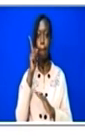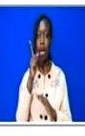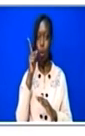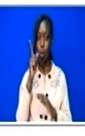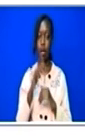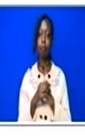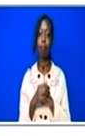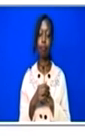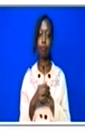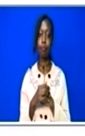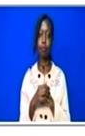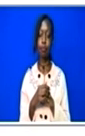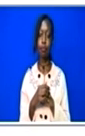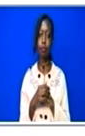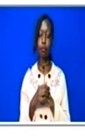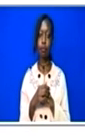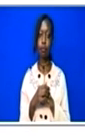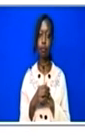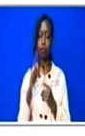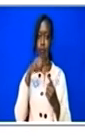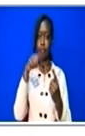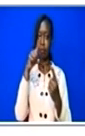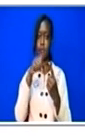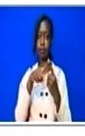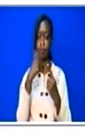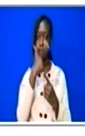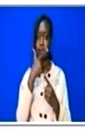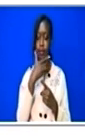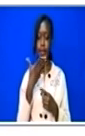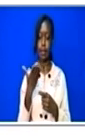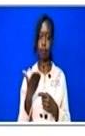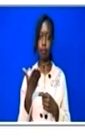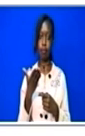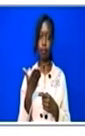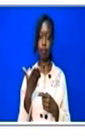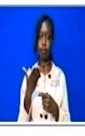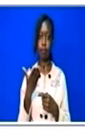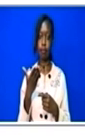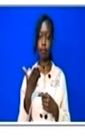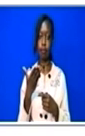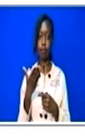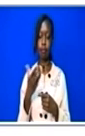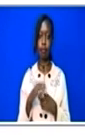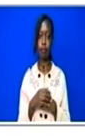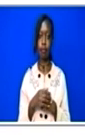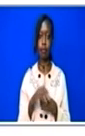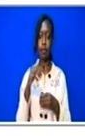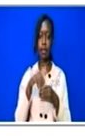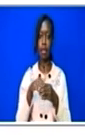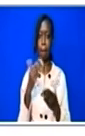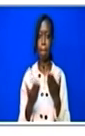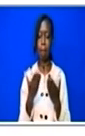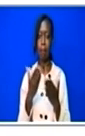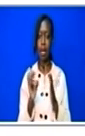form. Into liquids. And when these oils are placed in, for example, in a deep freezer